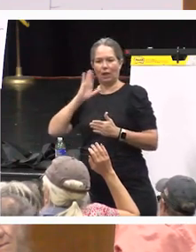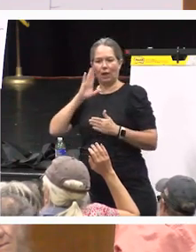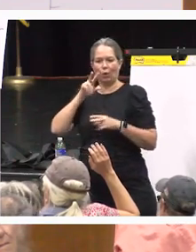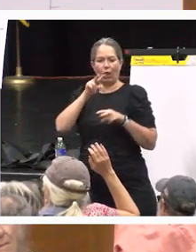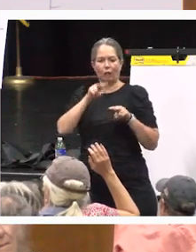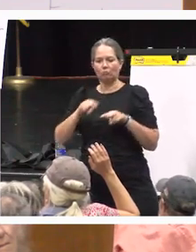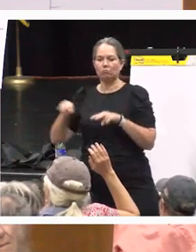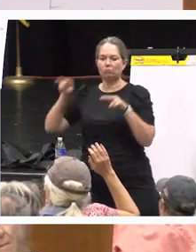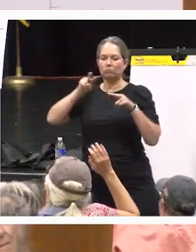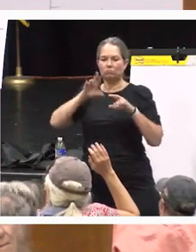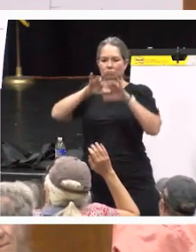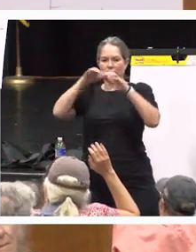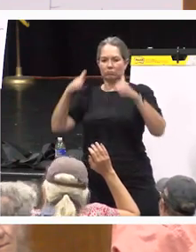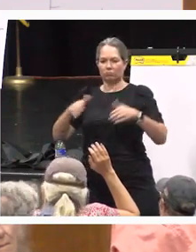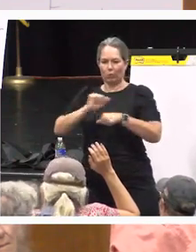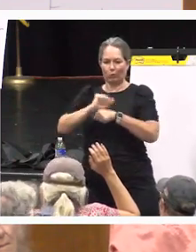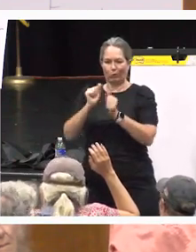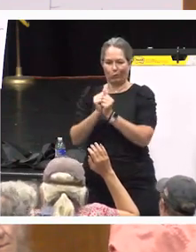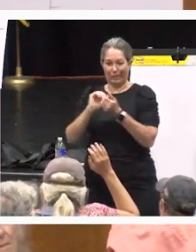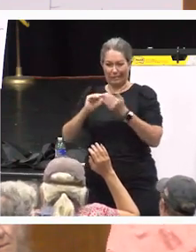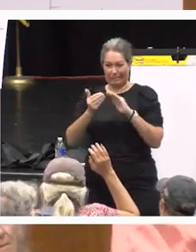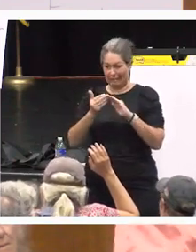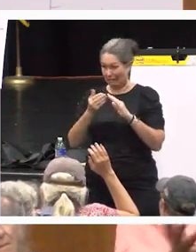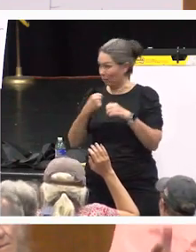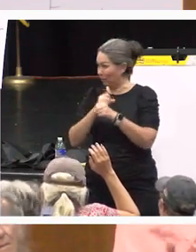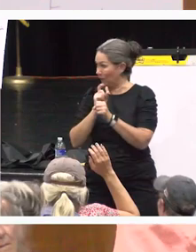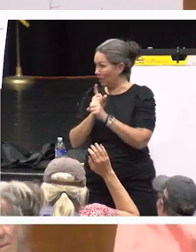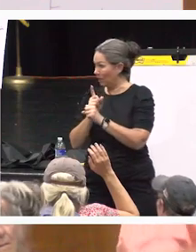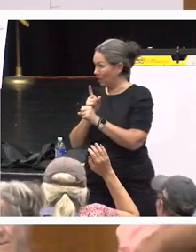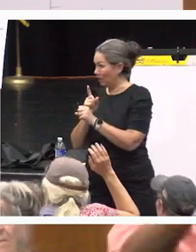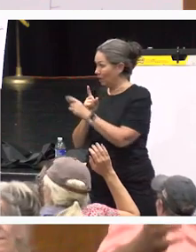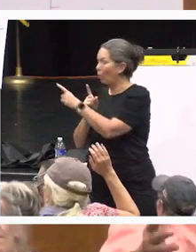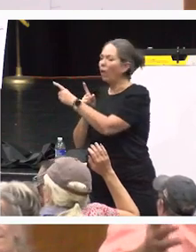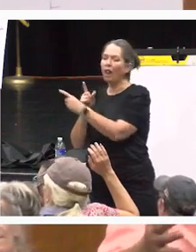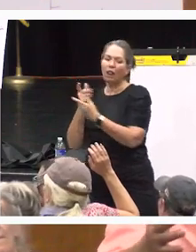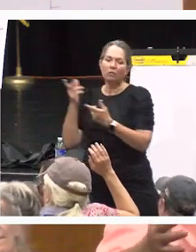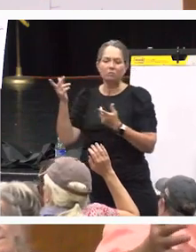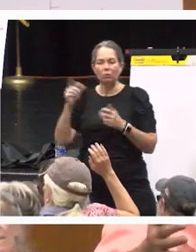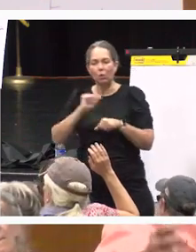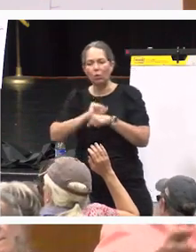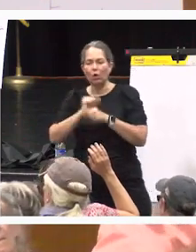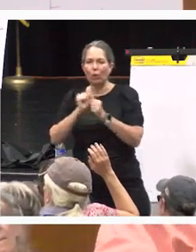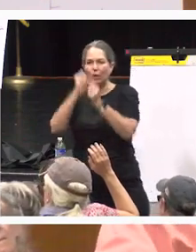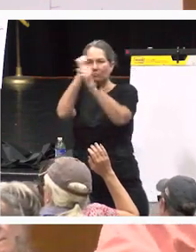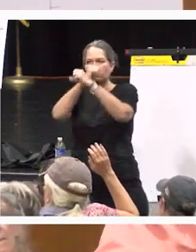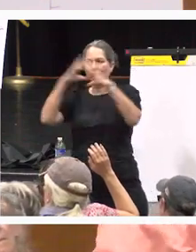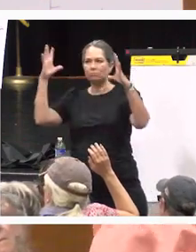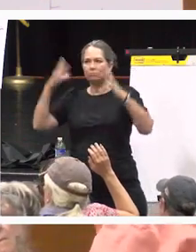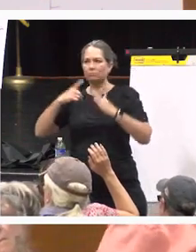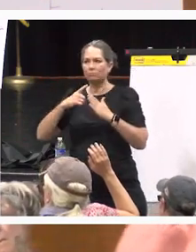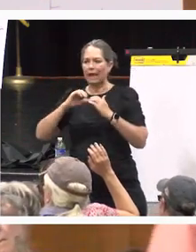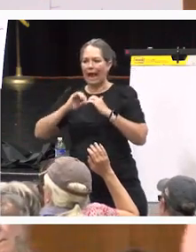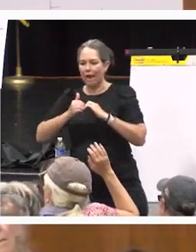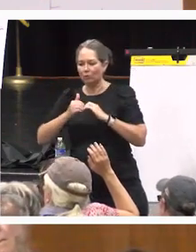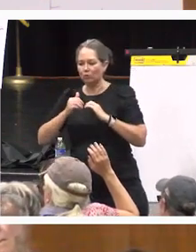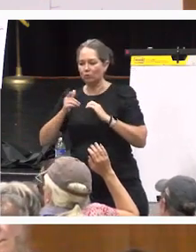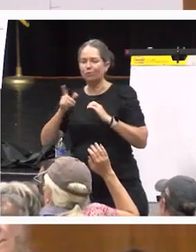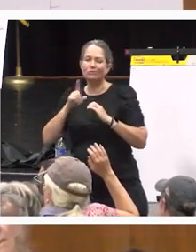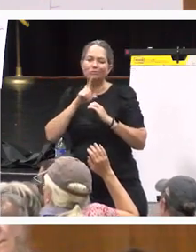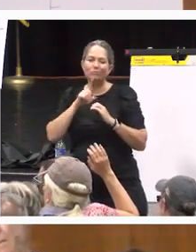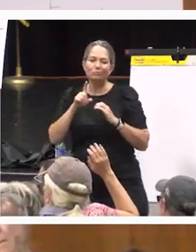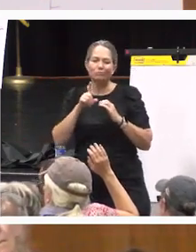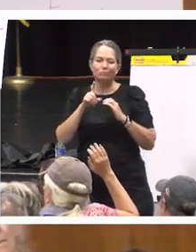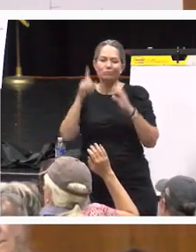oversee and work with the city, I'm assuming, to drive this. A larger vision of what is emergency. It's a larger